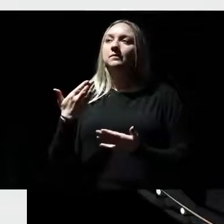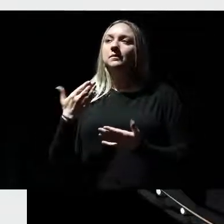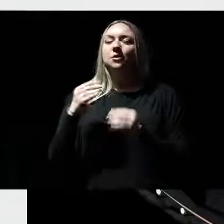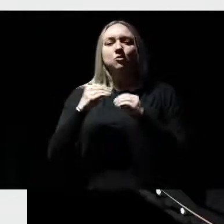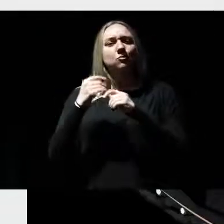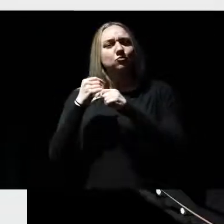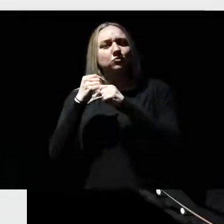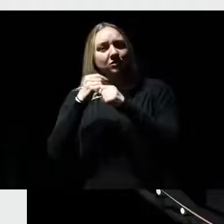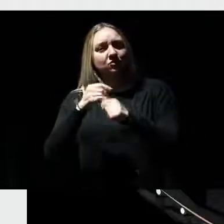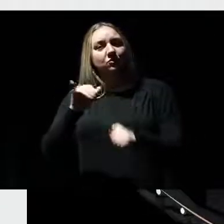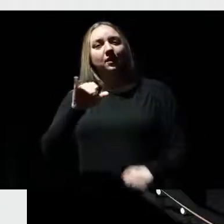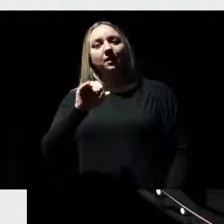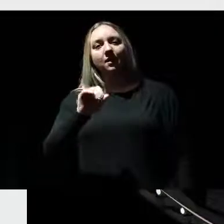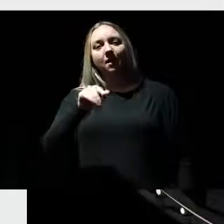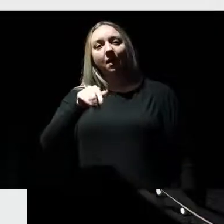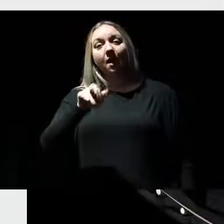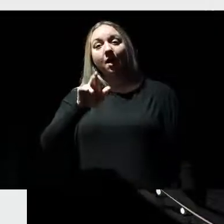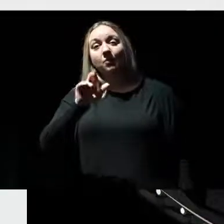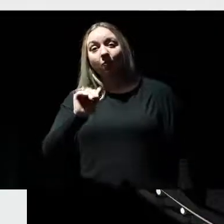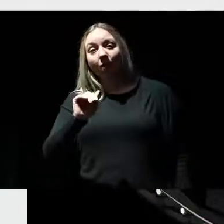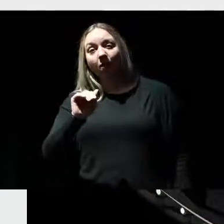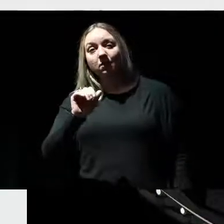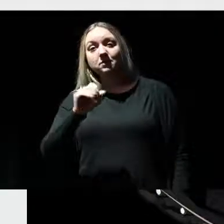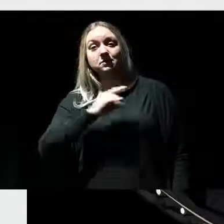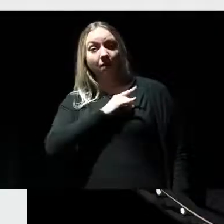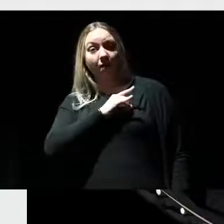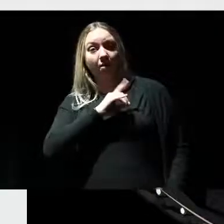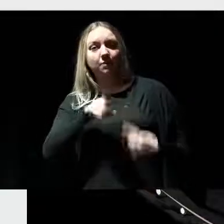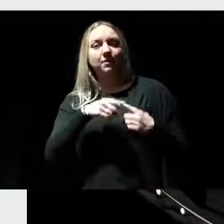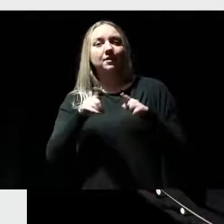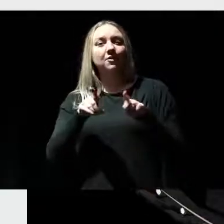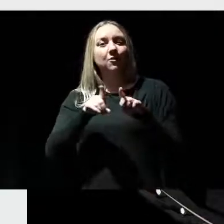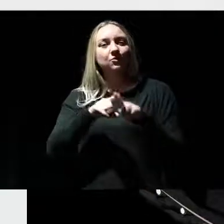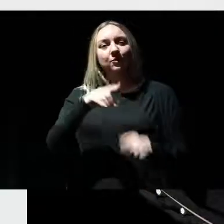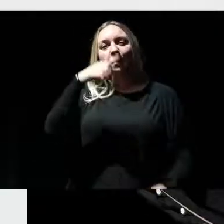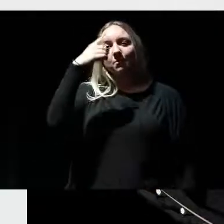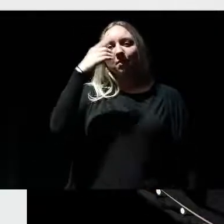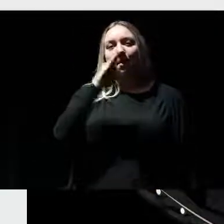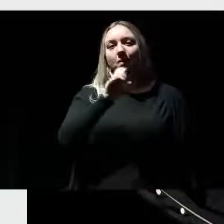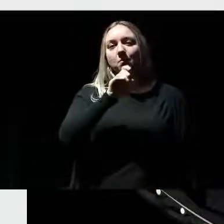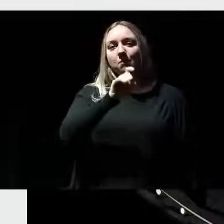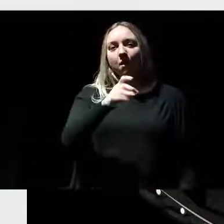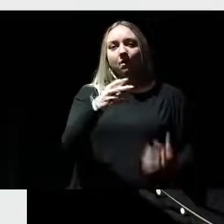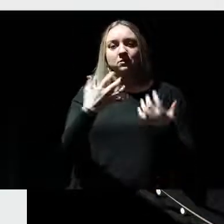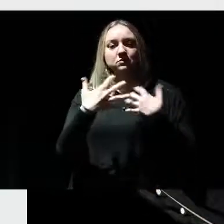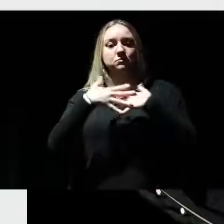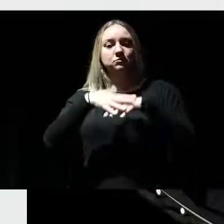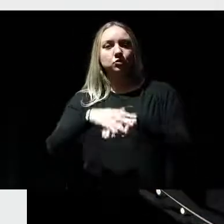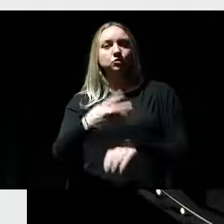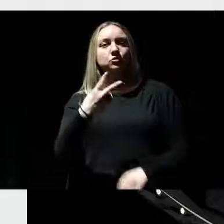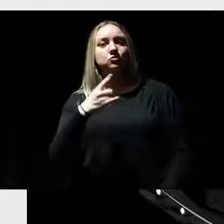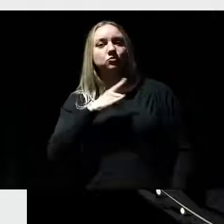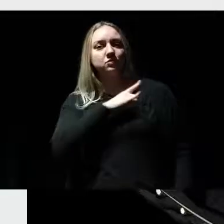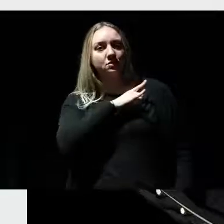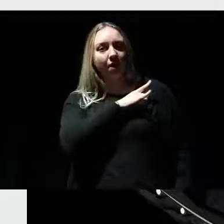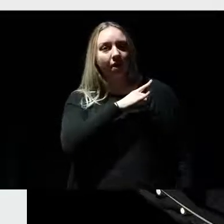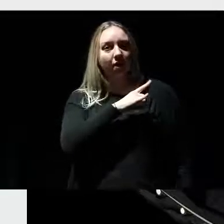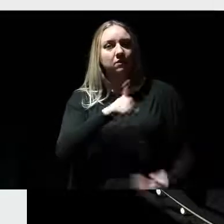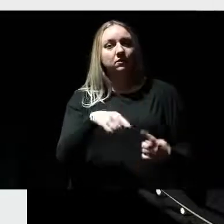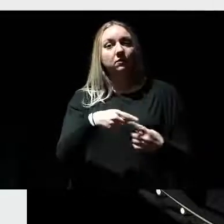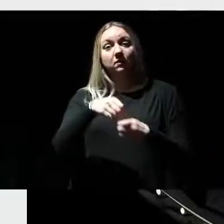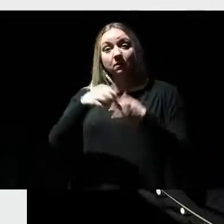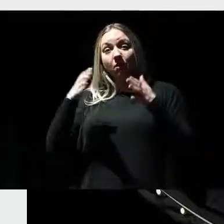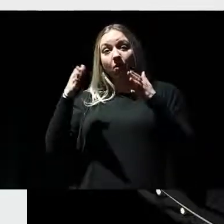and a black box together. The exterior of the hall being these different shades of gray